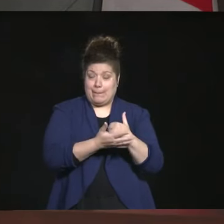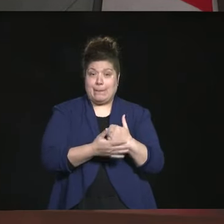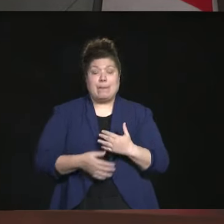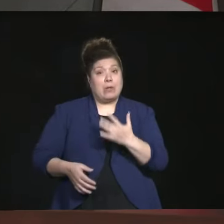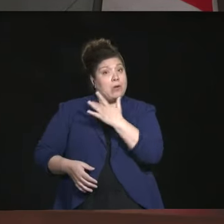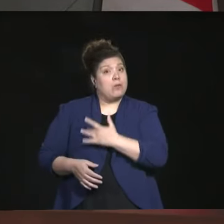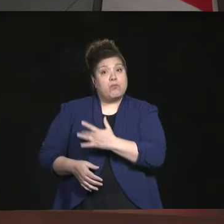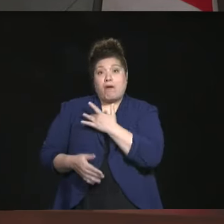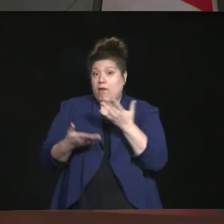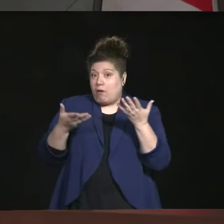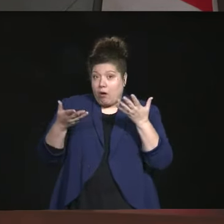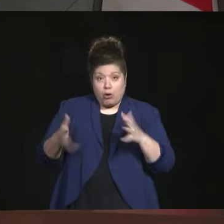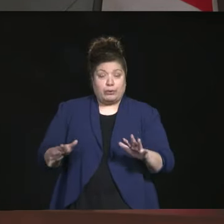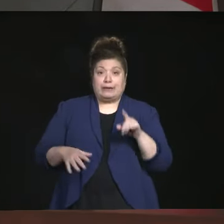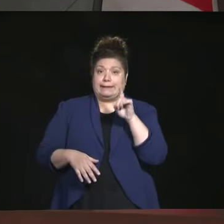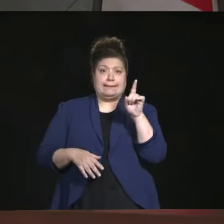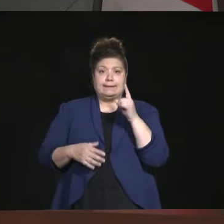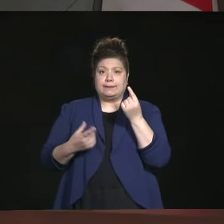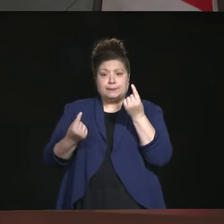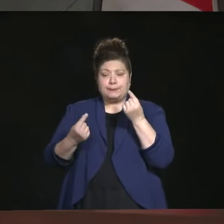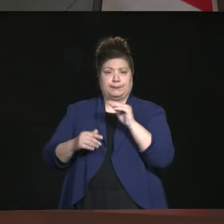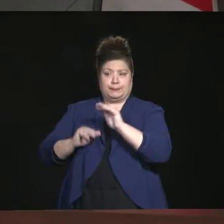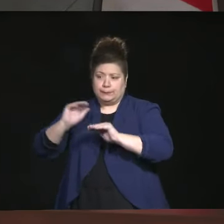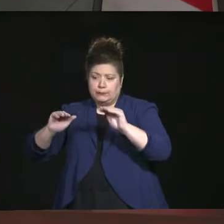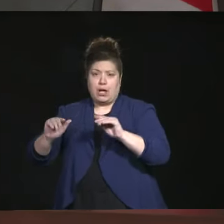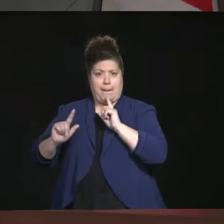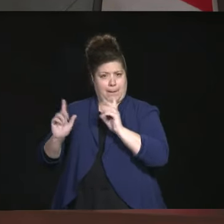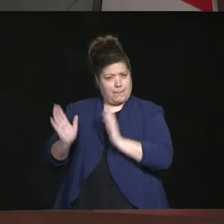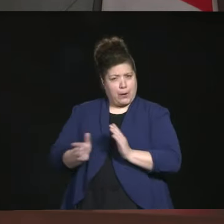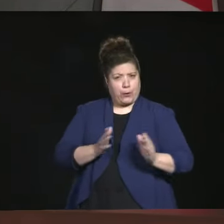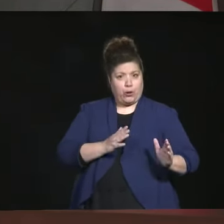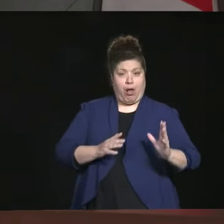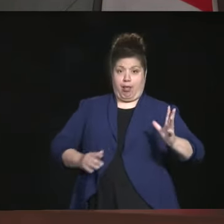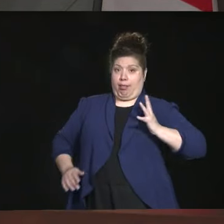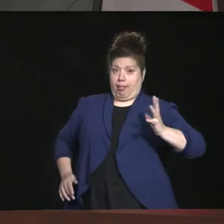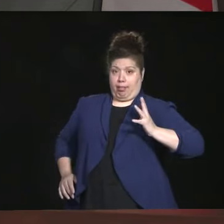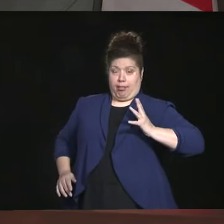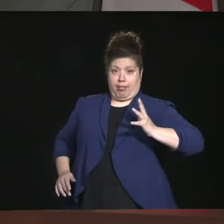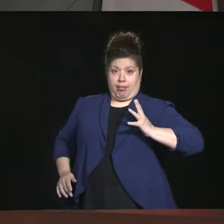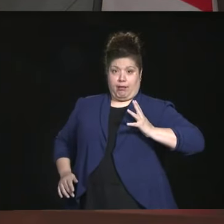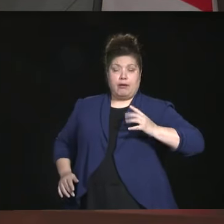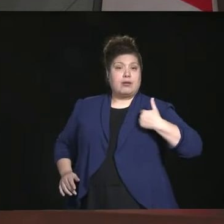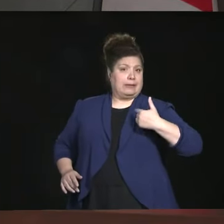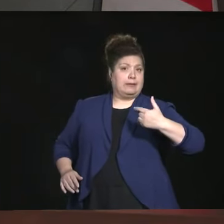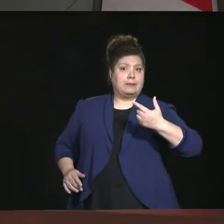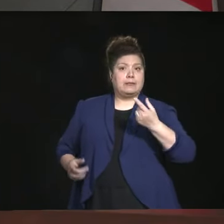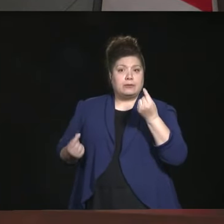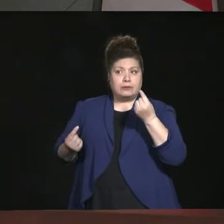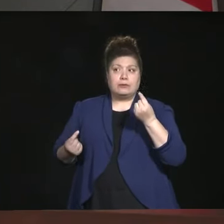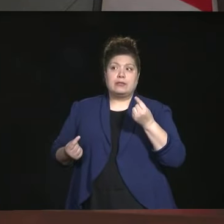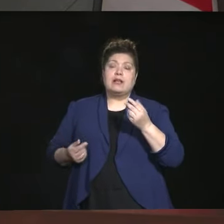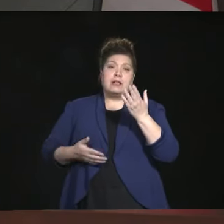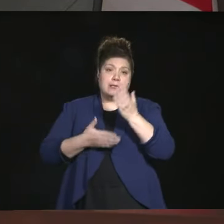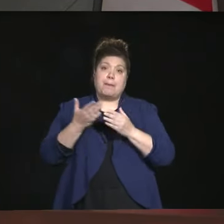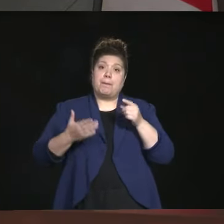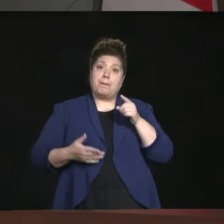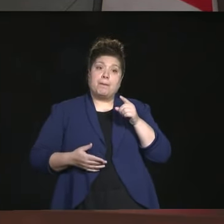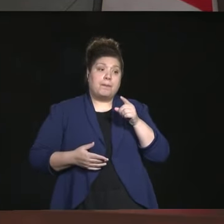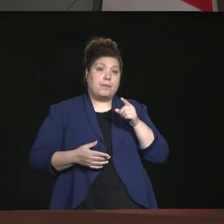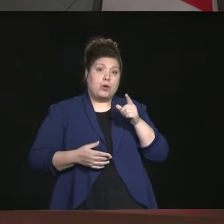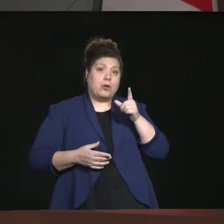of surge capacity as they need to do, for example, contact tracing for the public health side, as well